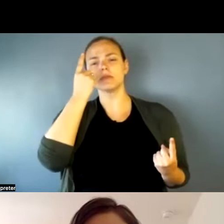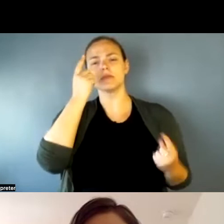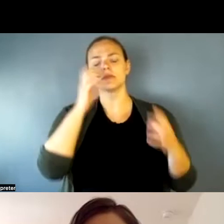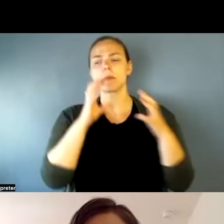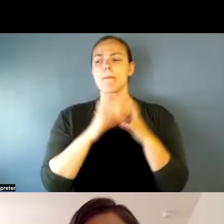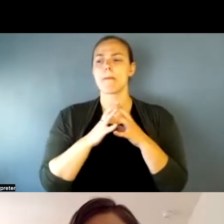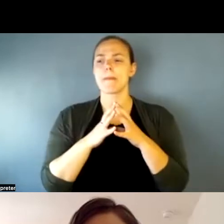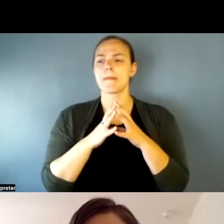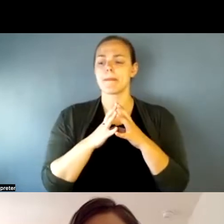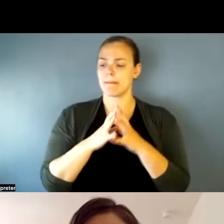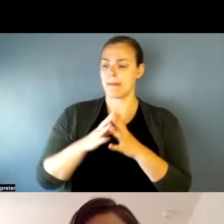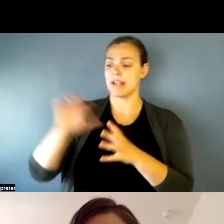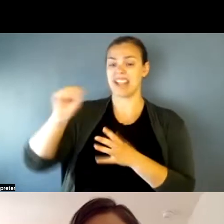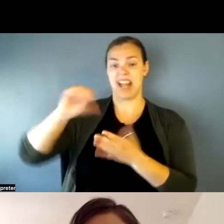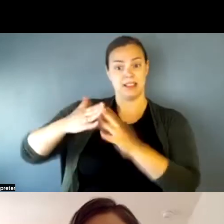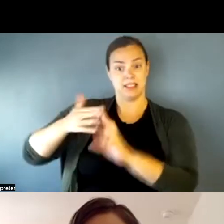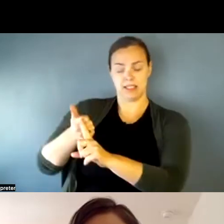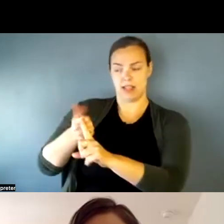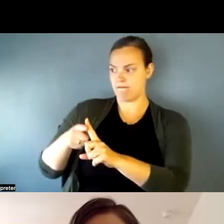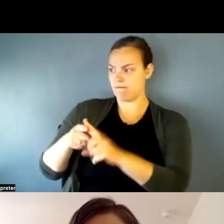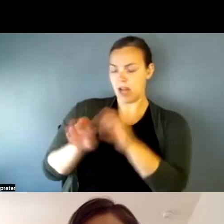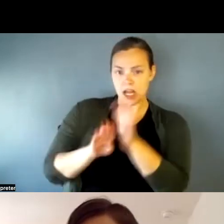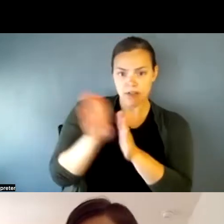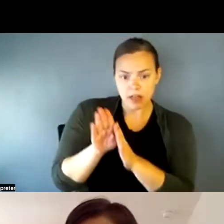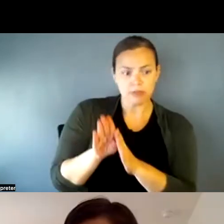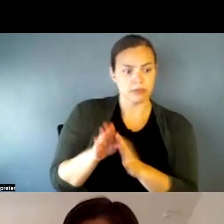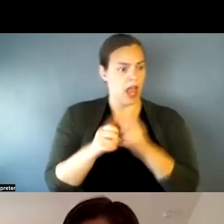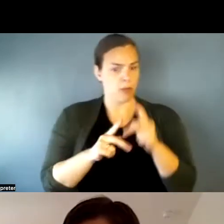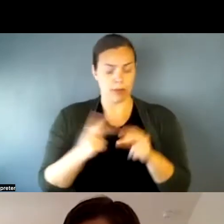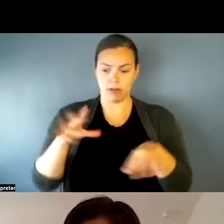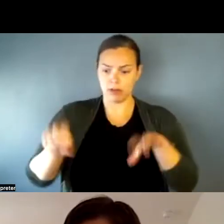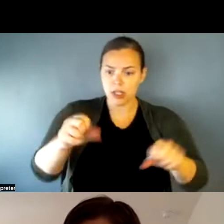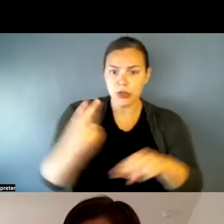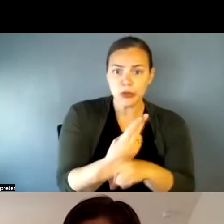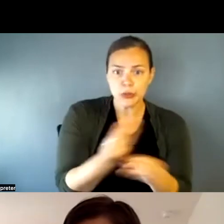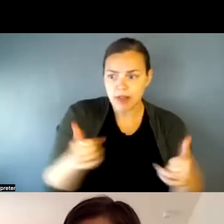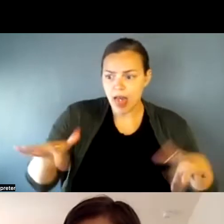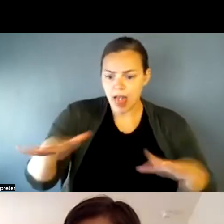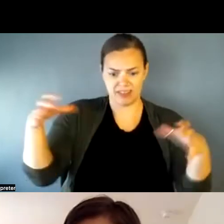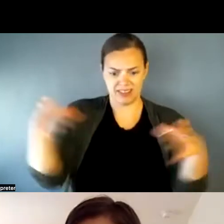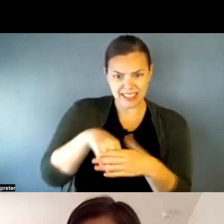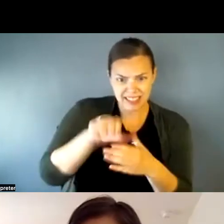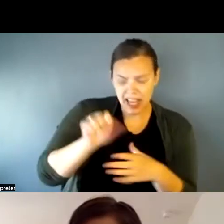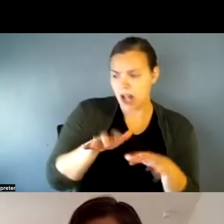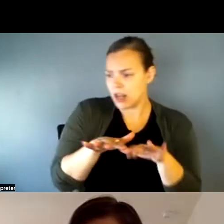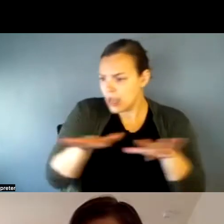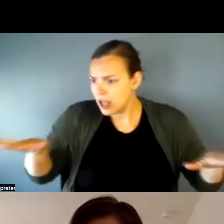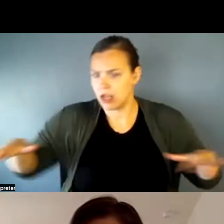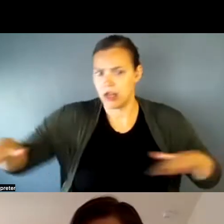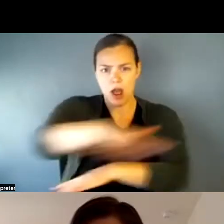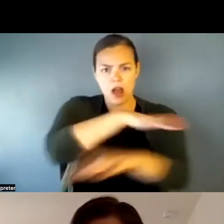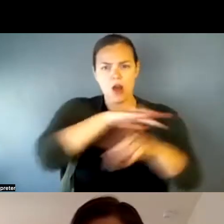ways that the city has developed, how people have used the land in and around, and how food has had a really